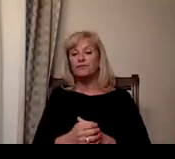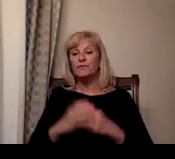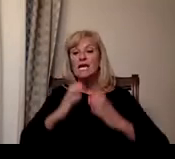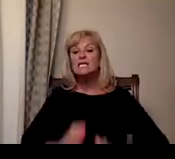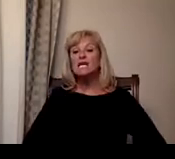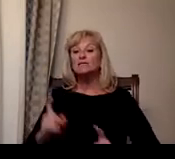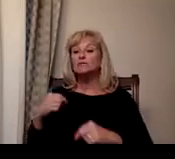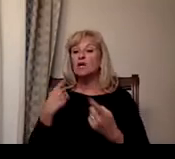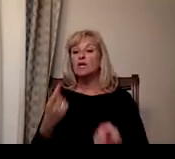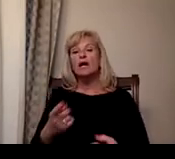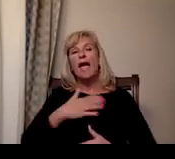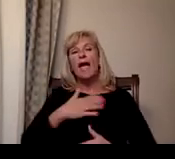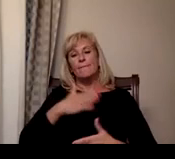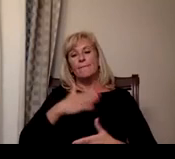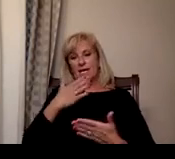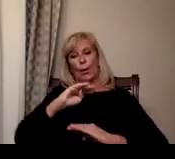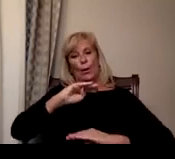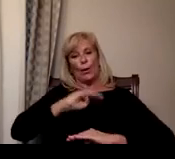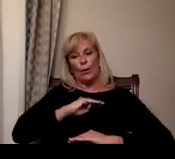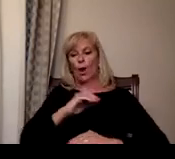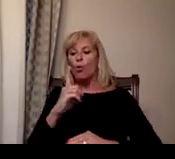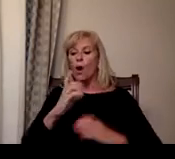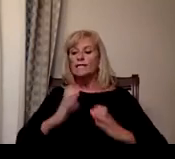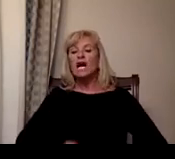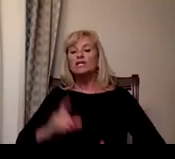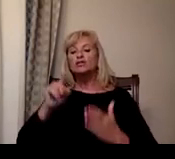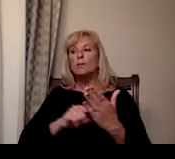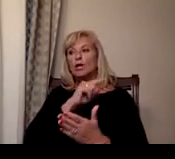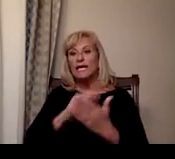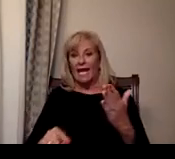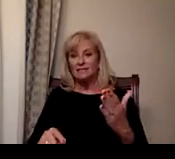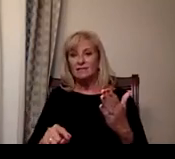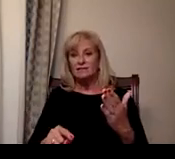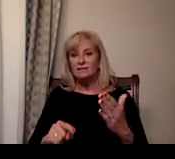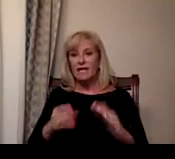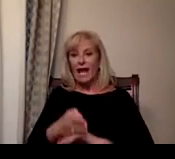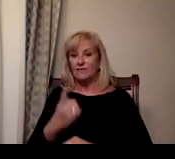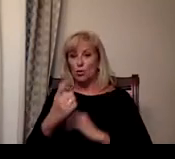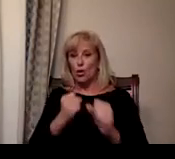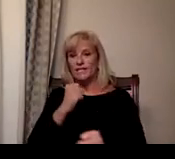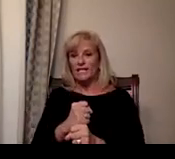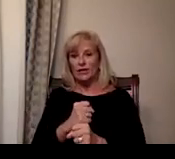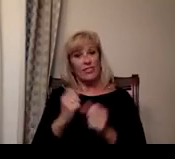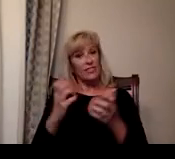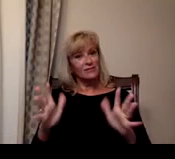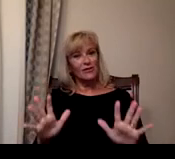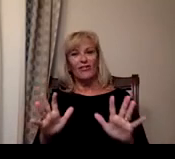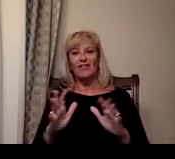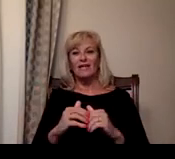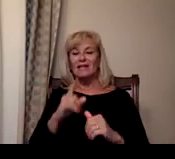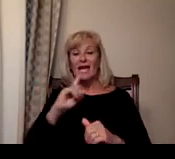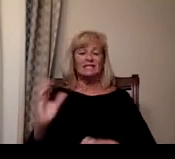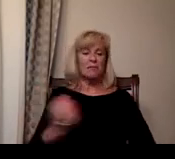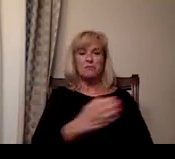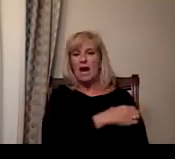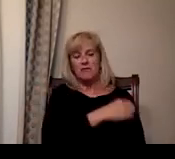the customers have been tremendously happy. Only one customer has canceled after a year. So that is something that's